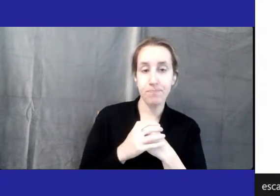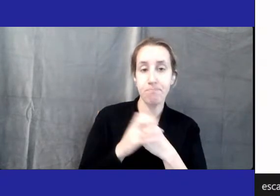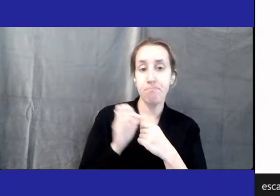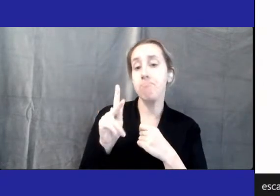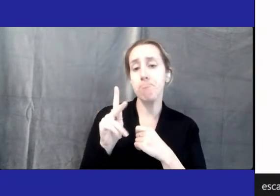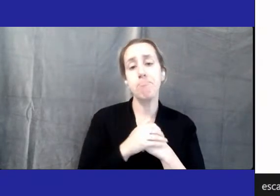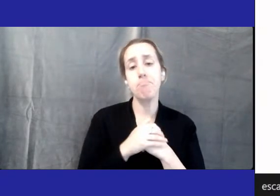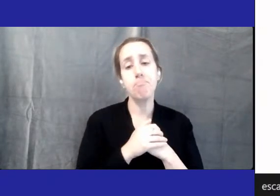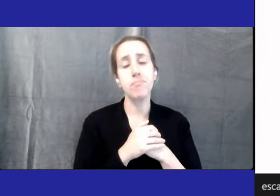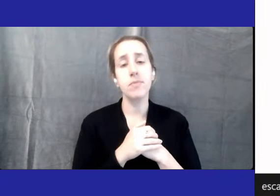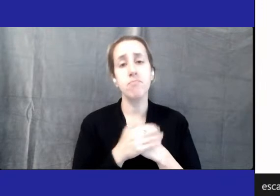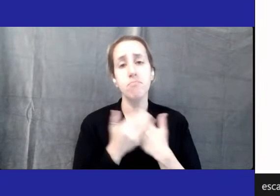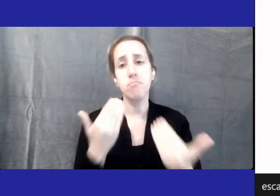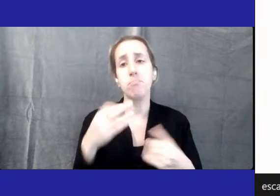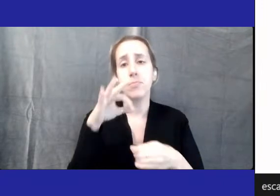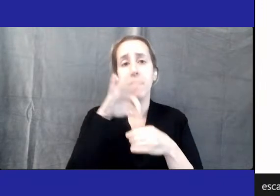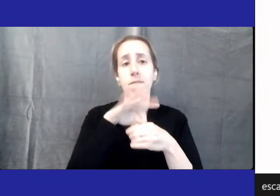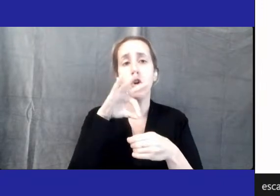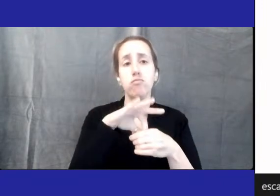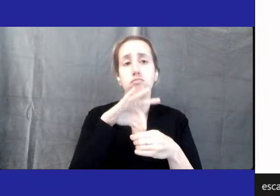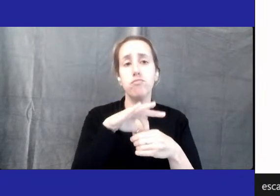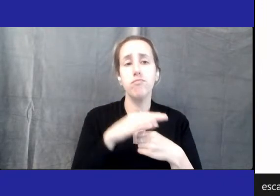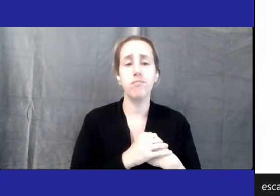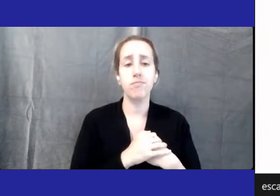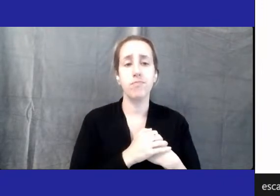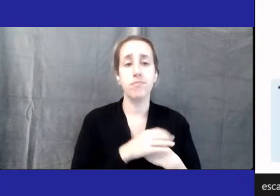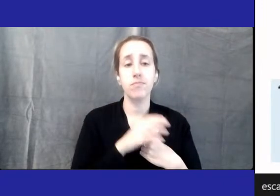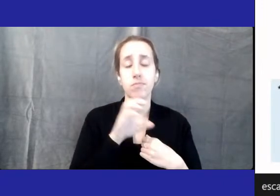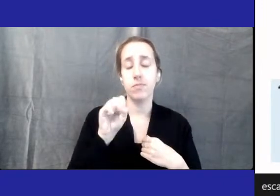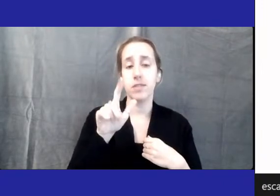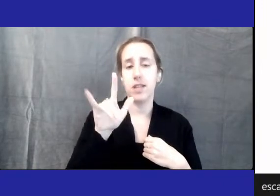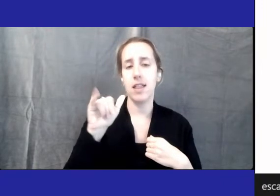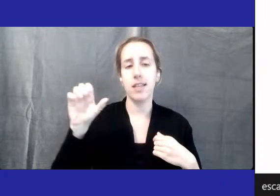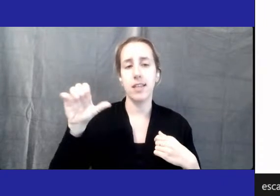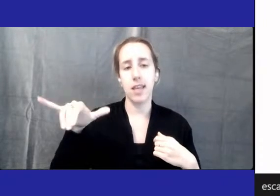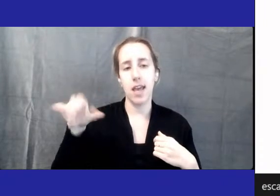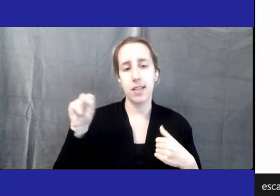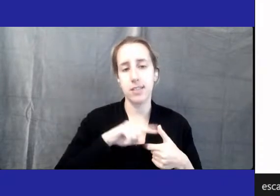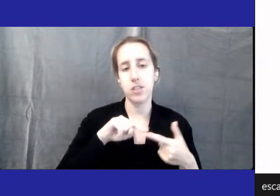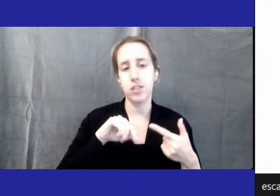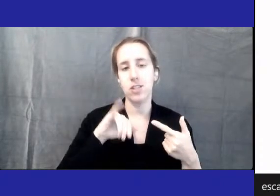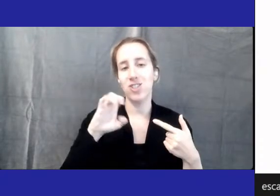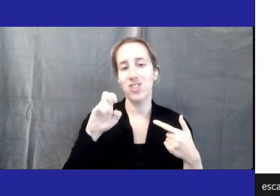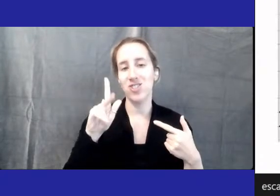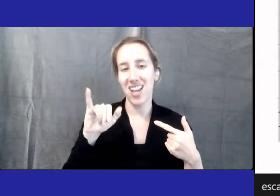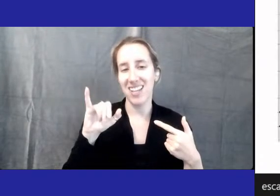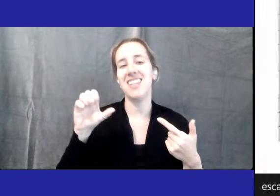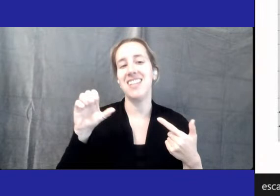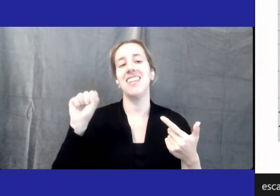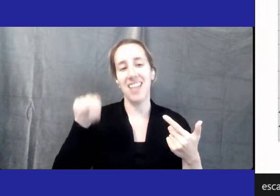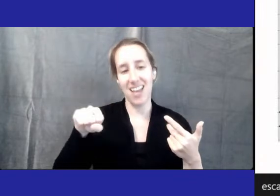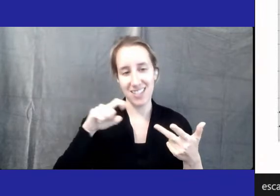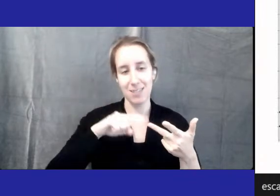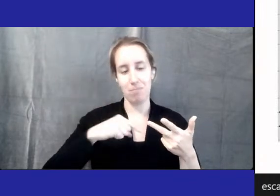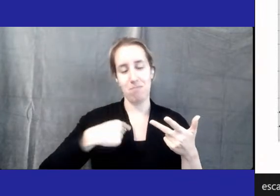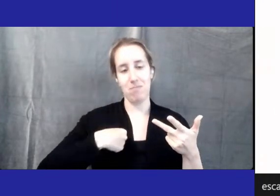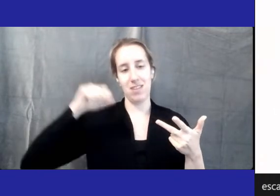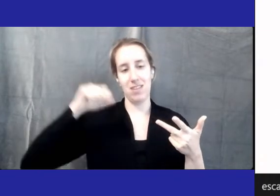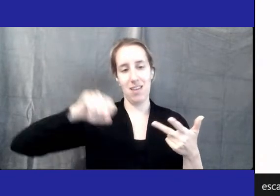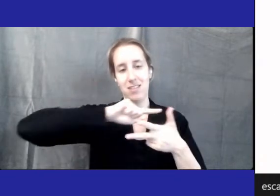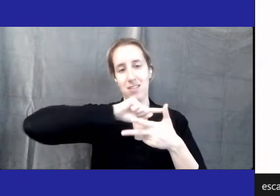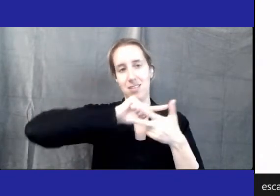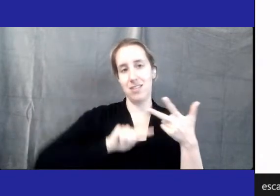let's vote. Sally? Yes. Jackie? Yes. And I vote yes. And so